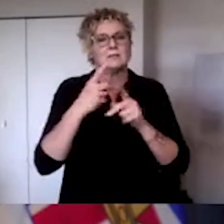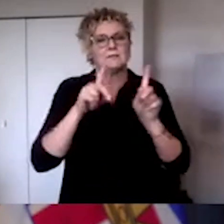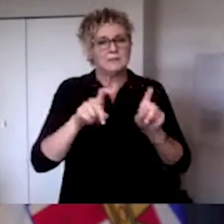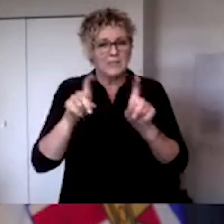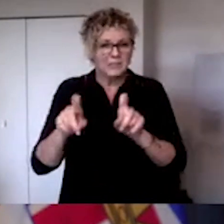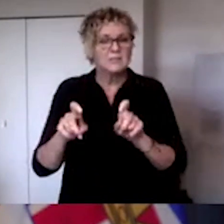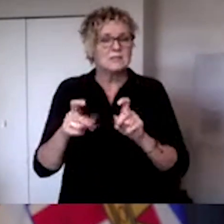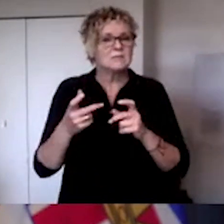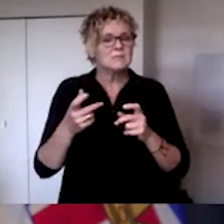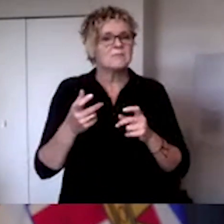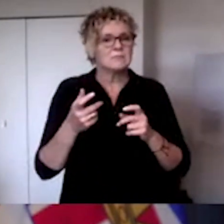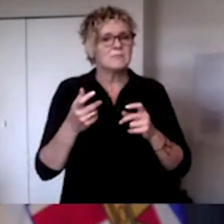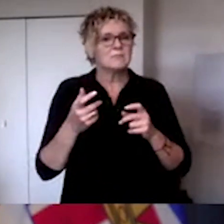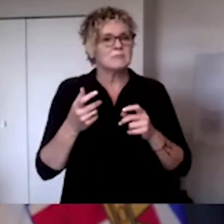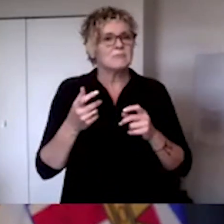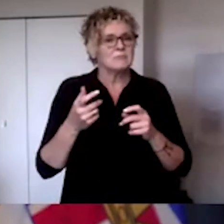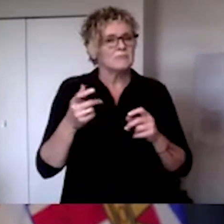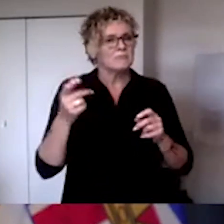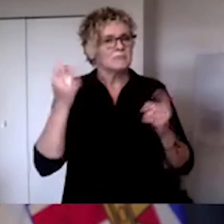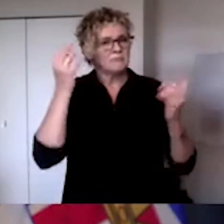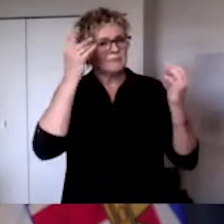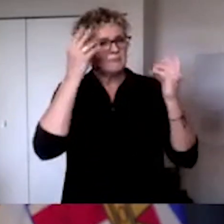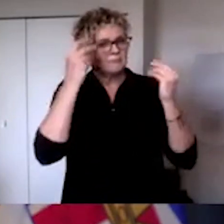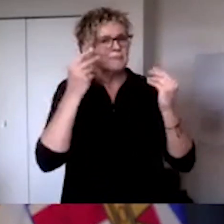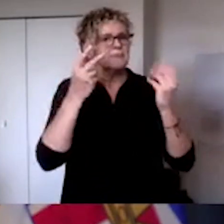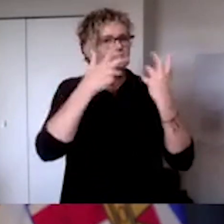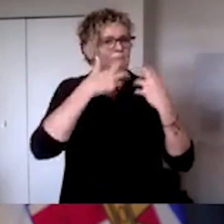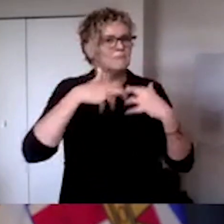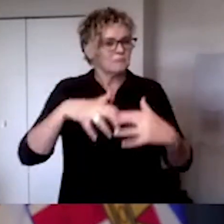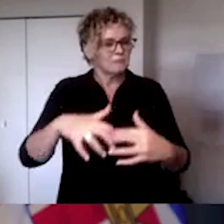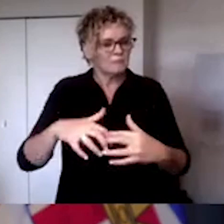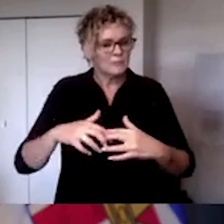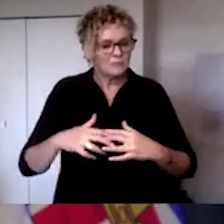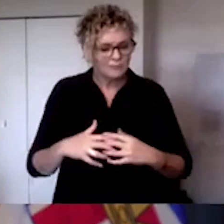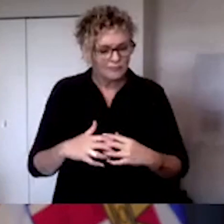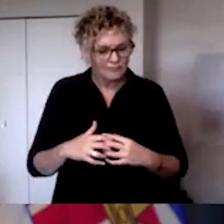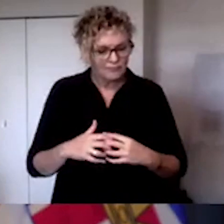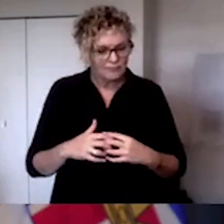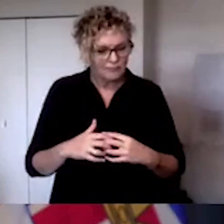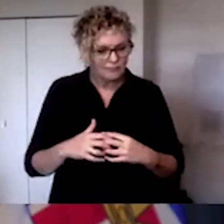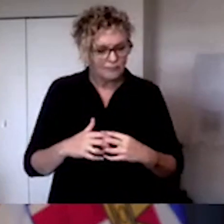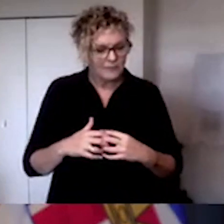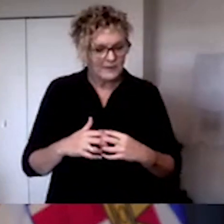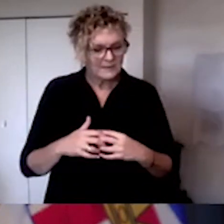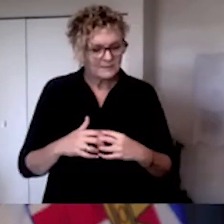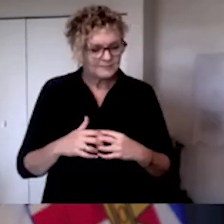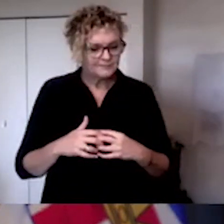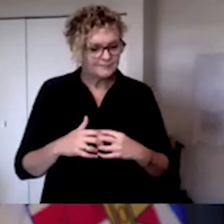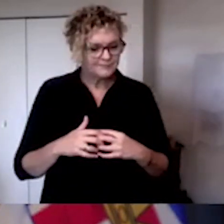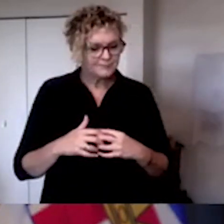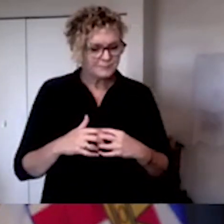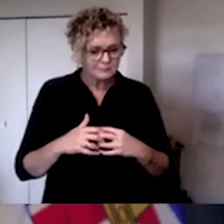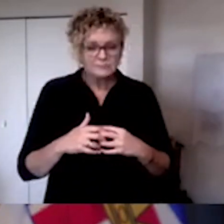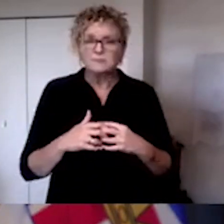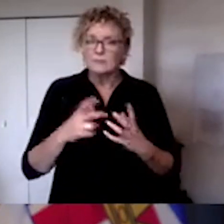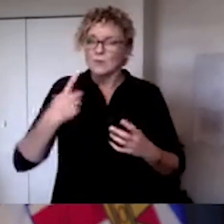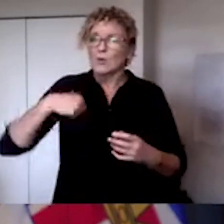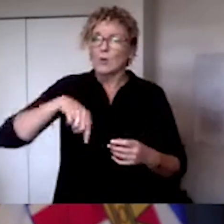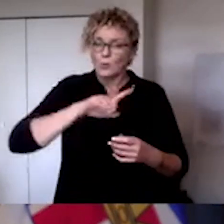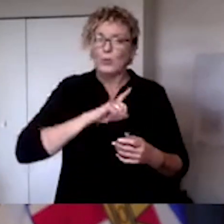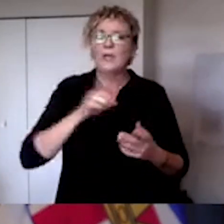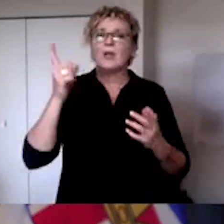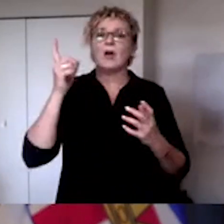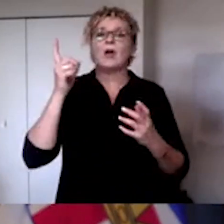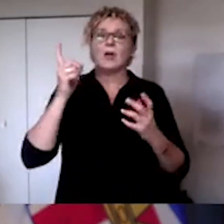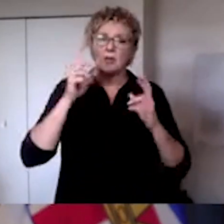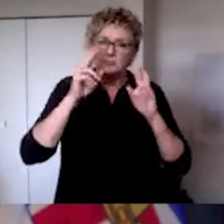One of the things that we're doing, of course, is using the swirl and spit test, which will help because people can do it without a